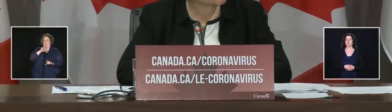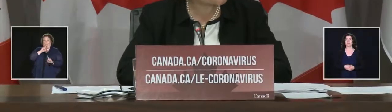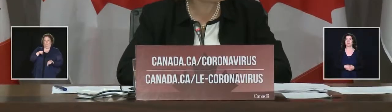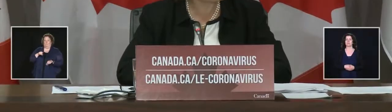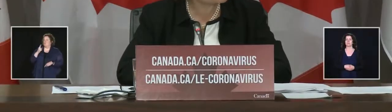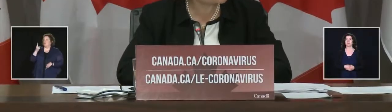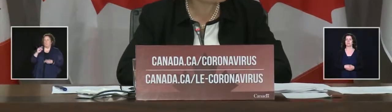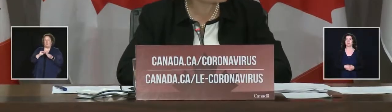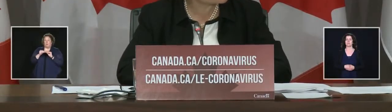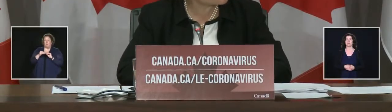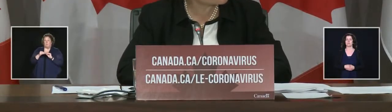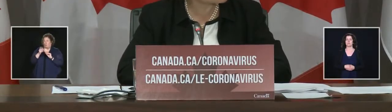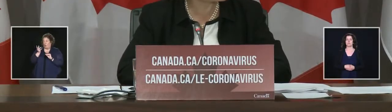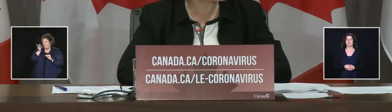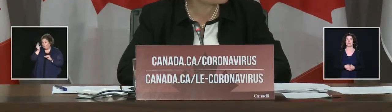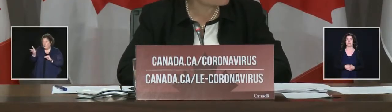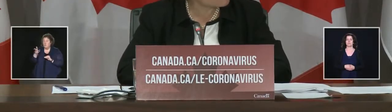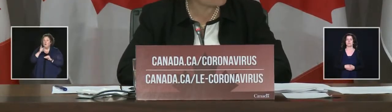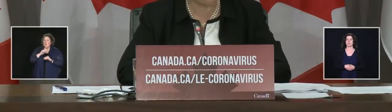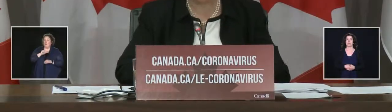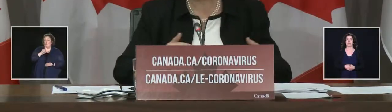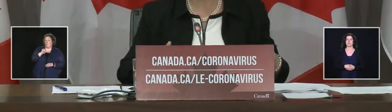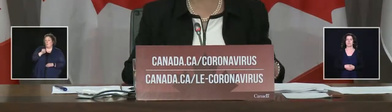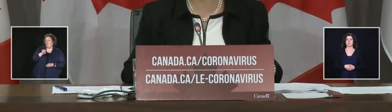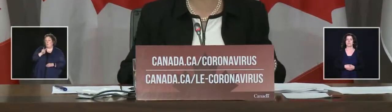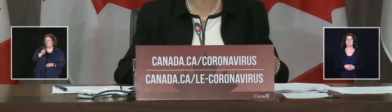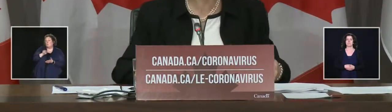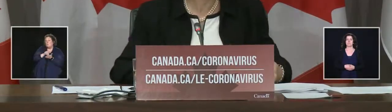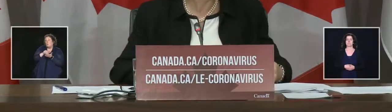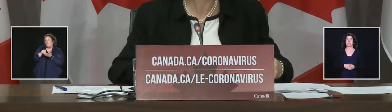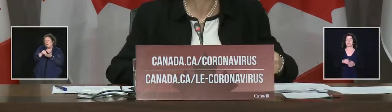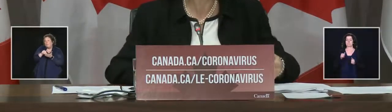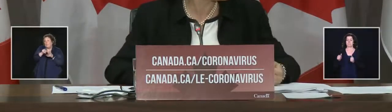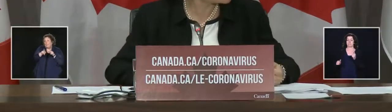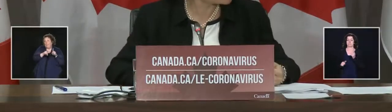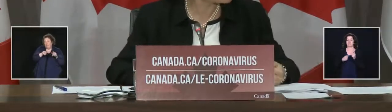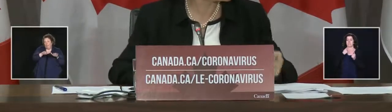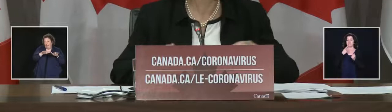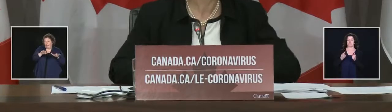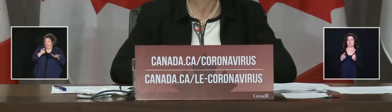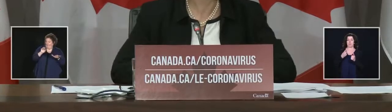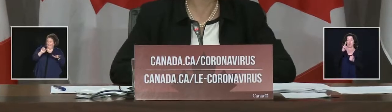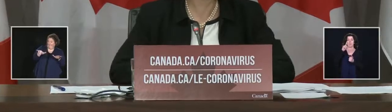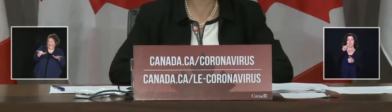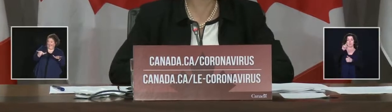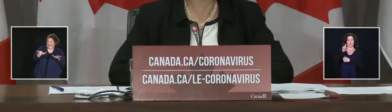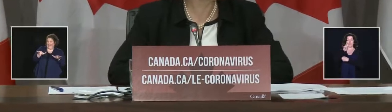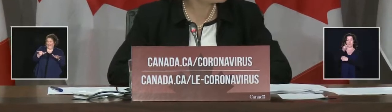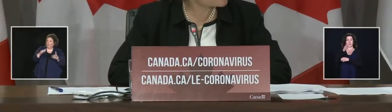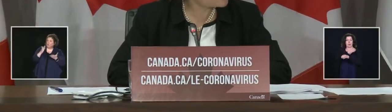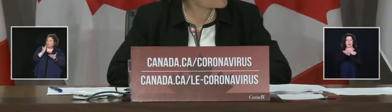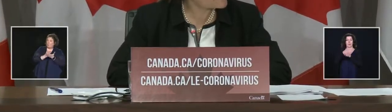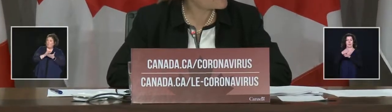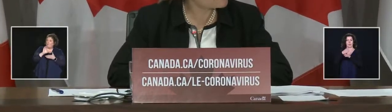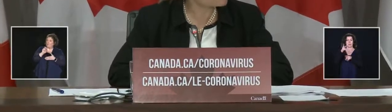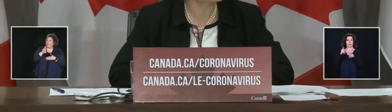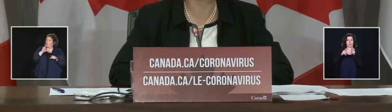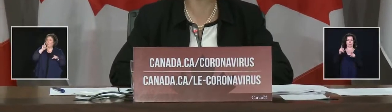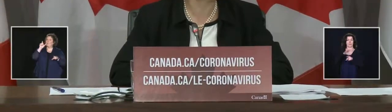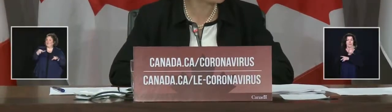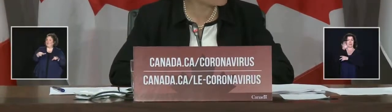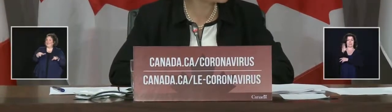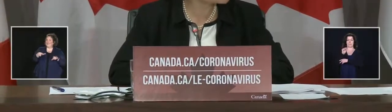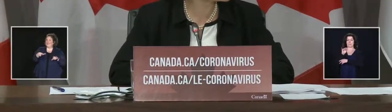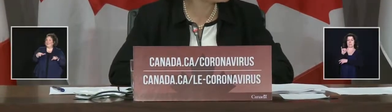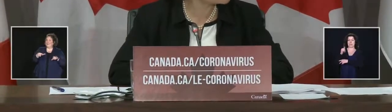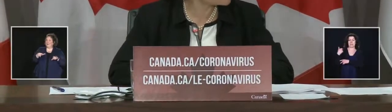1.2 million Canadians in May went off the CERB. And what that says to me,